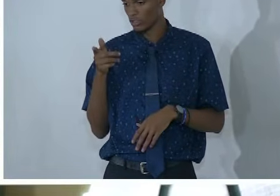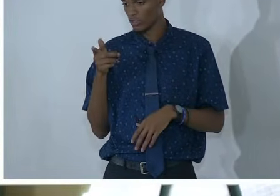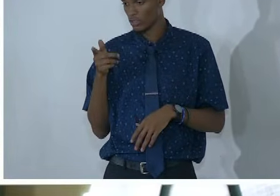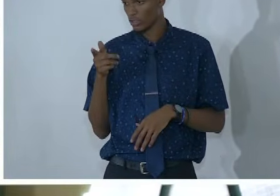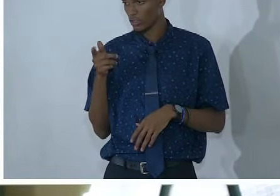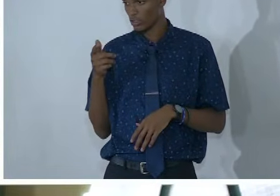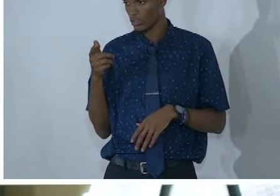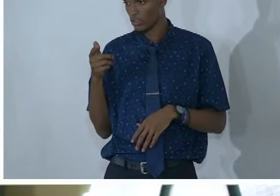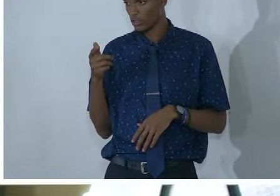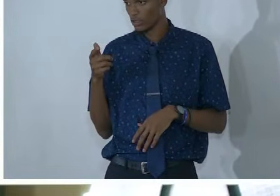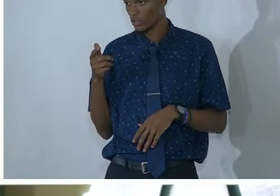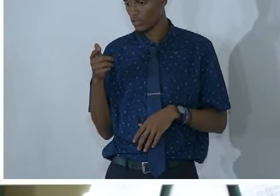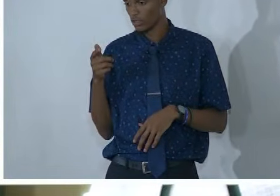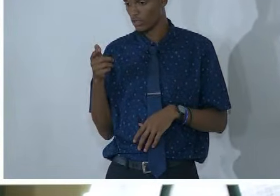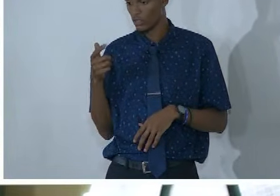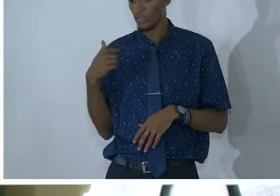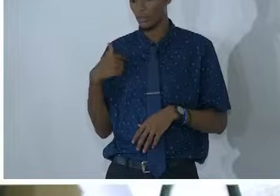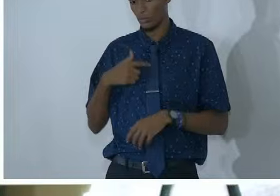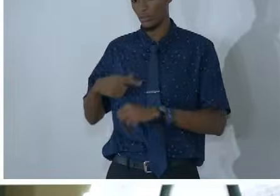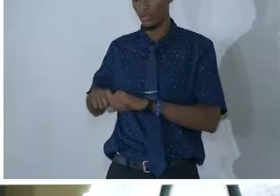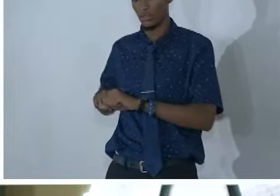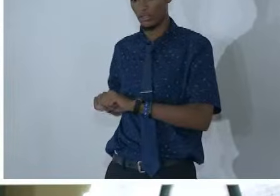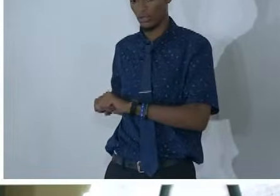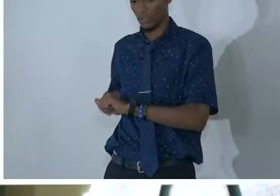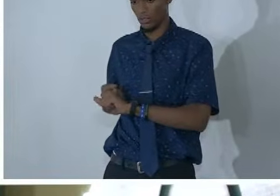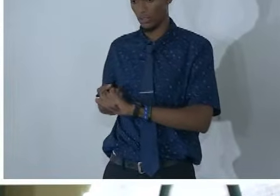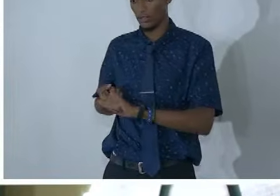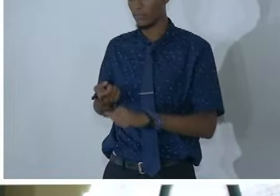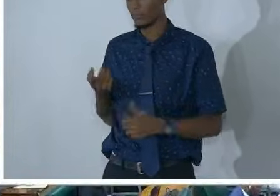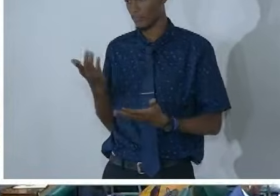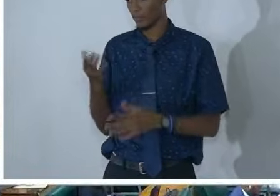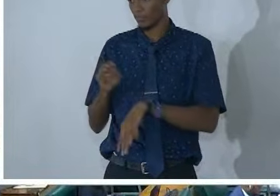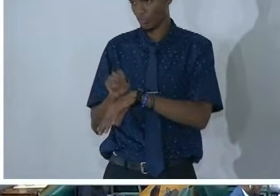Dr. Okay. Minister of Health?